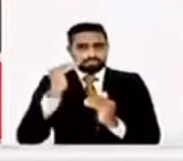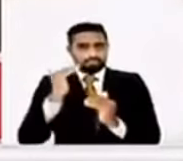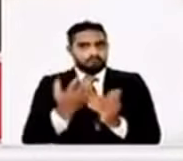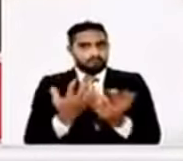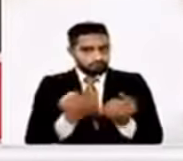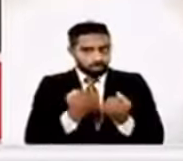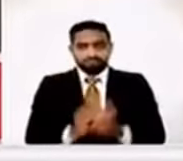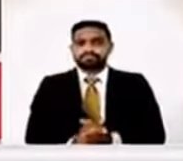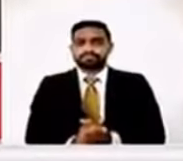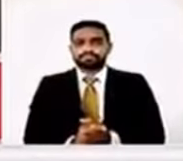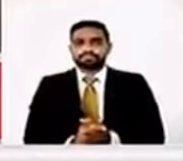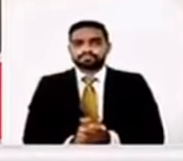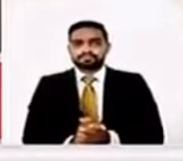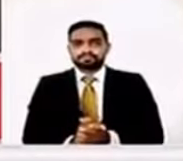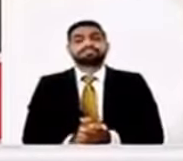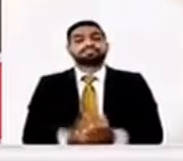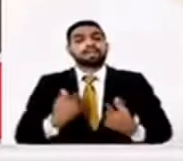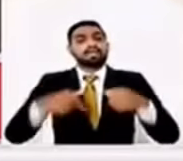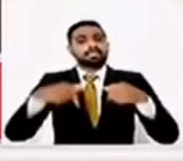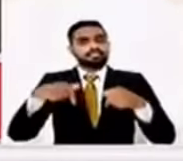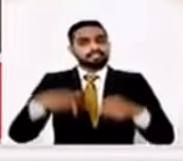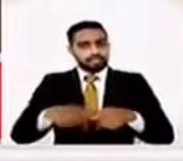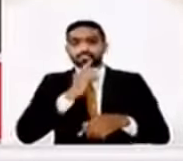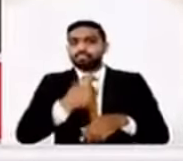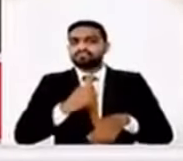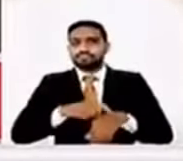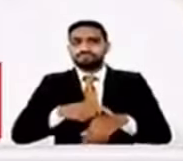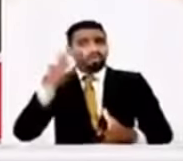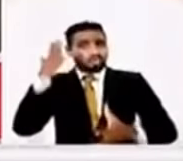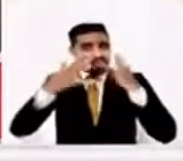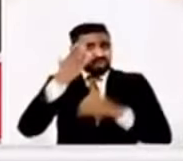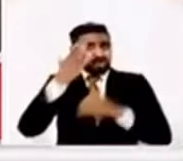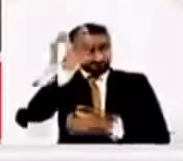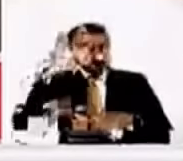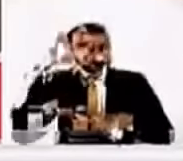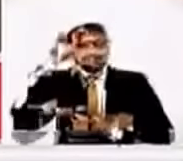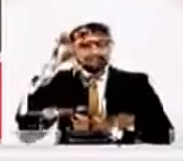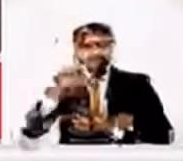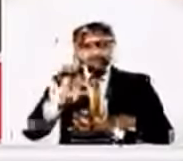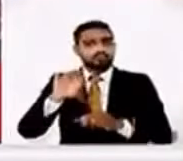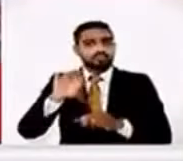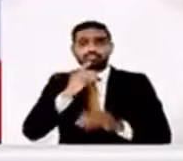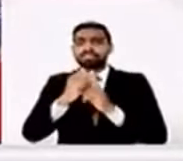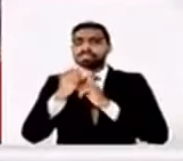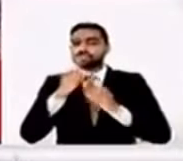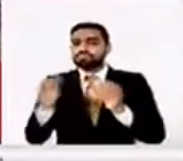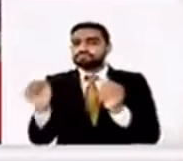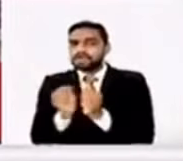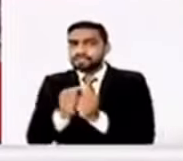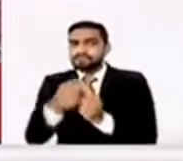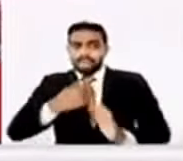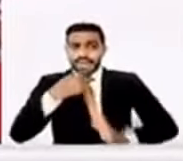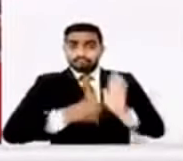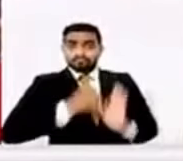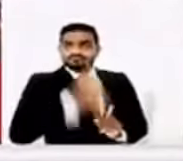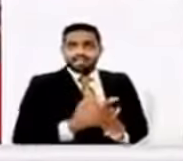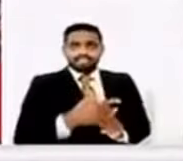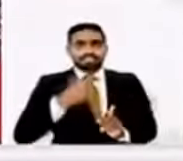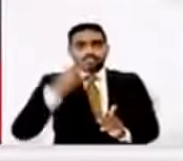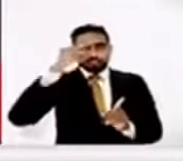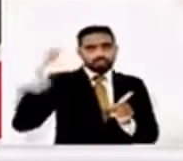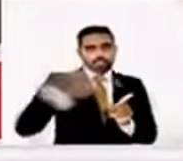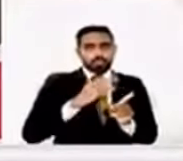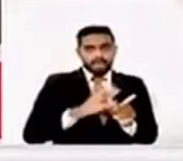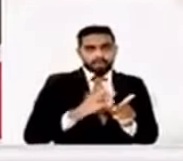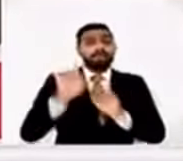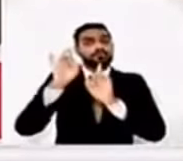at a time when many countries have realized the geopolitical significance of our country. I believe that our neighboring India will be a